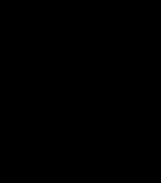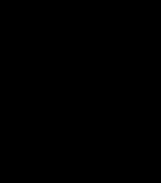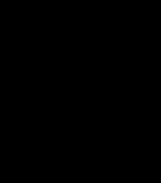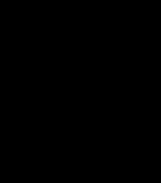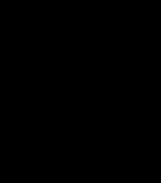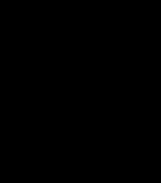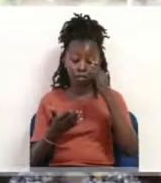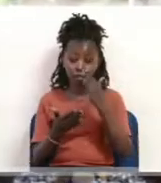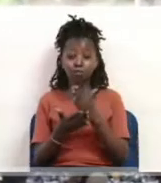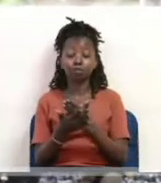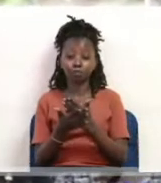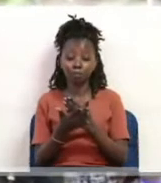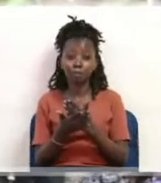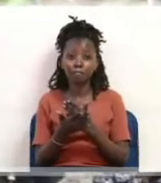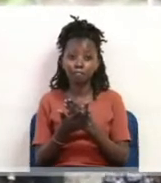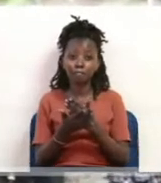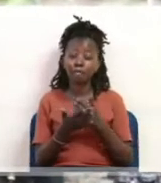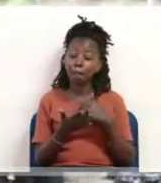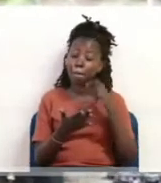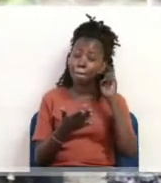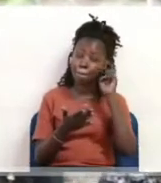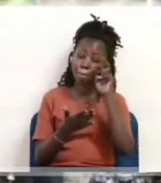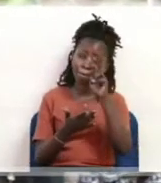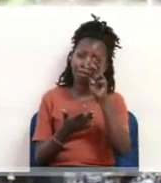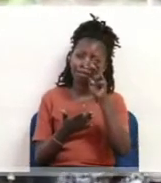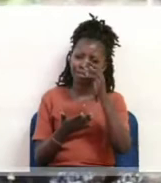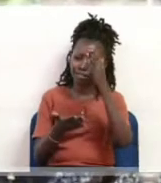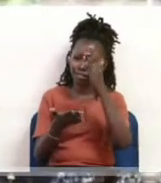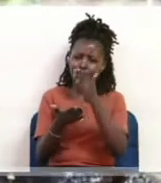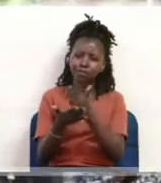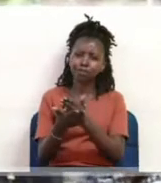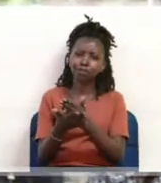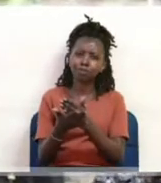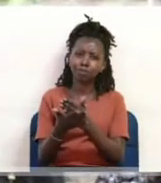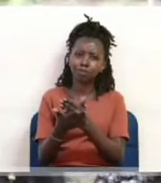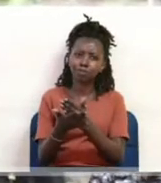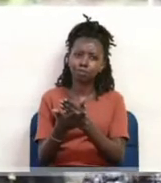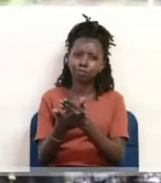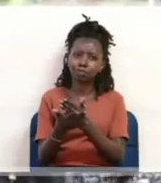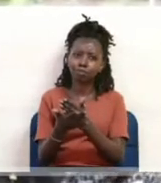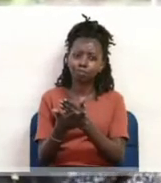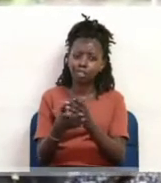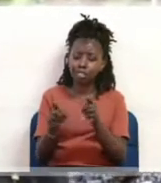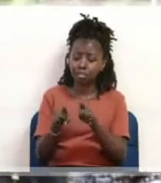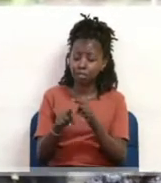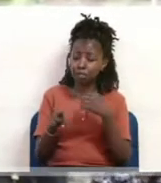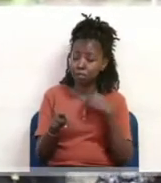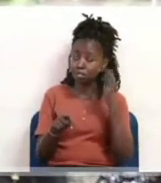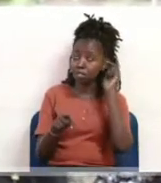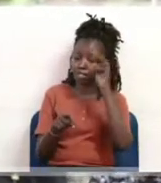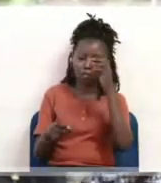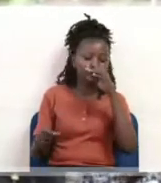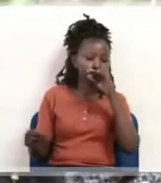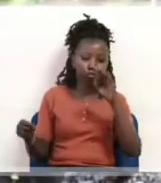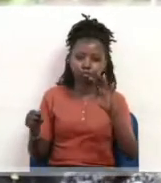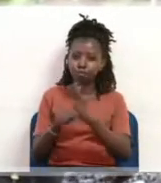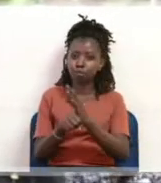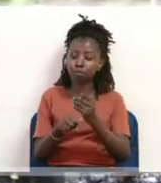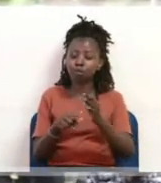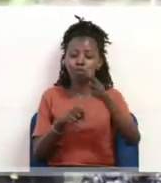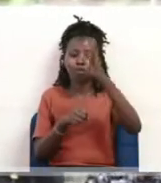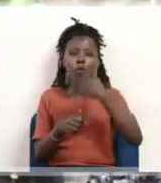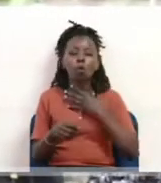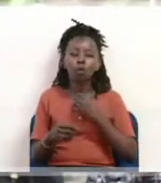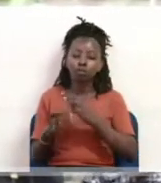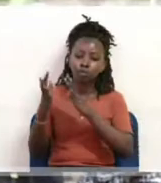Indeed, I see the evidence and I also see the promises of God. We want to